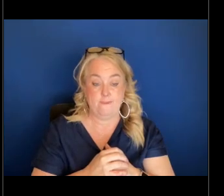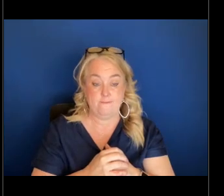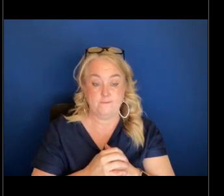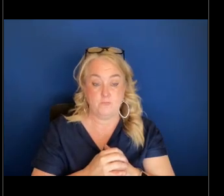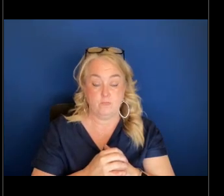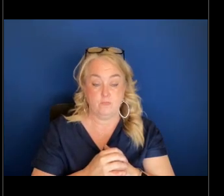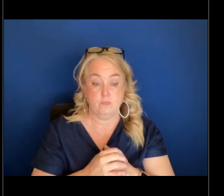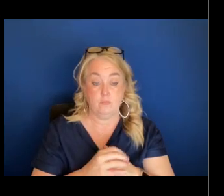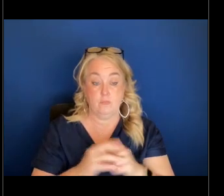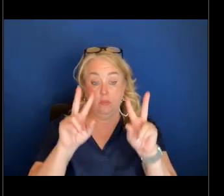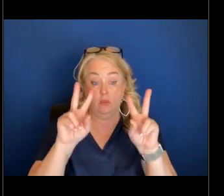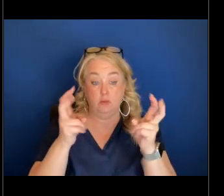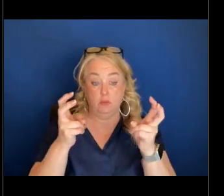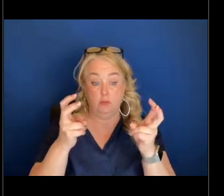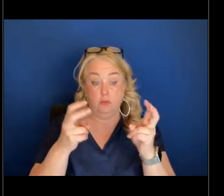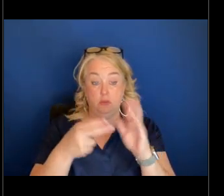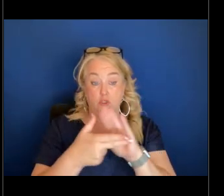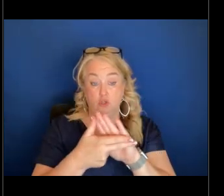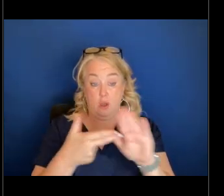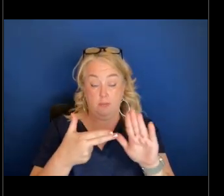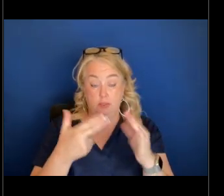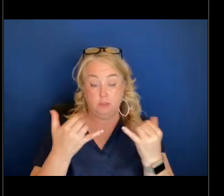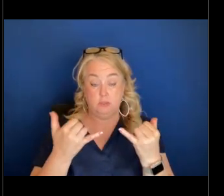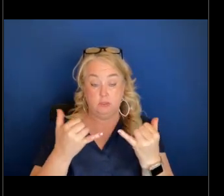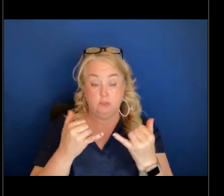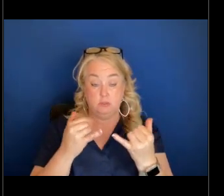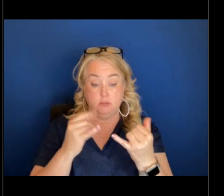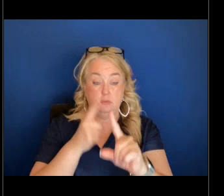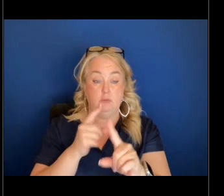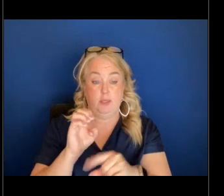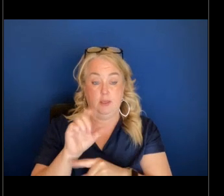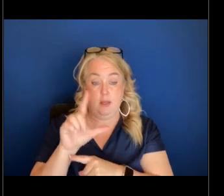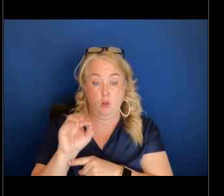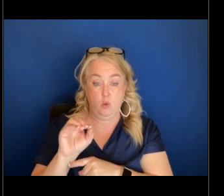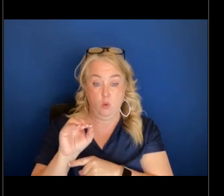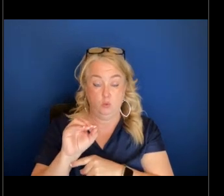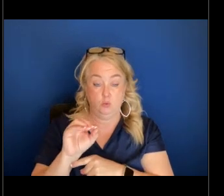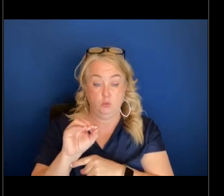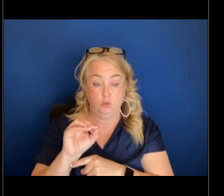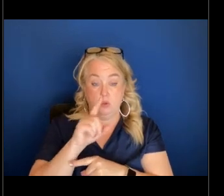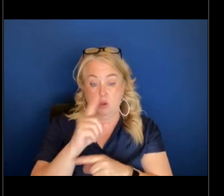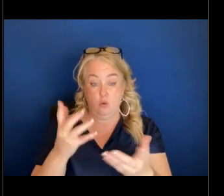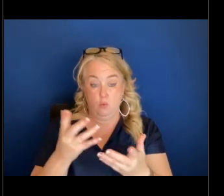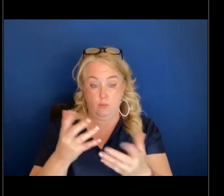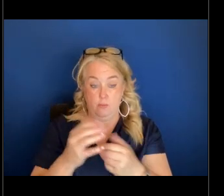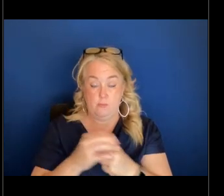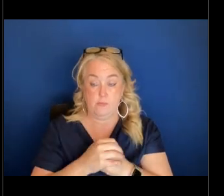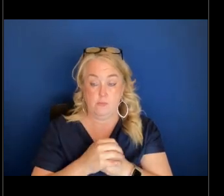Our topics and enabling learning objectives, or ELOs, are as follows.